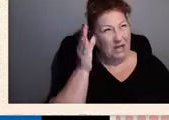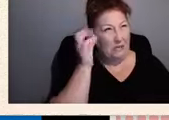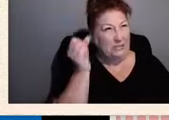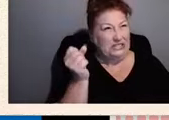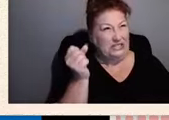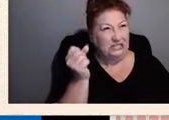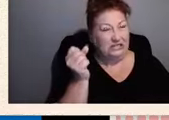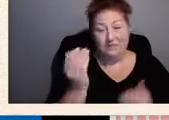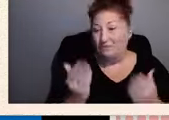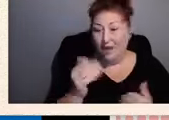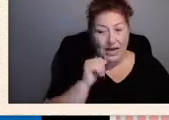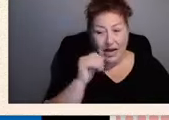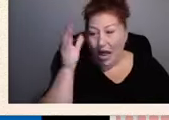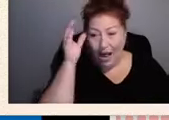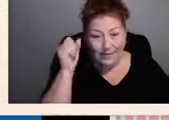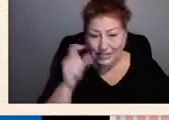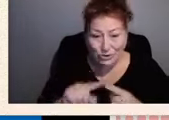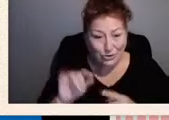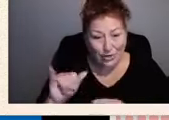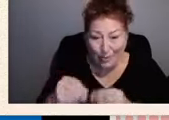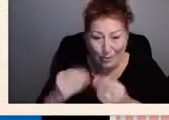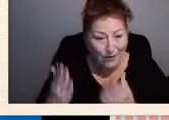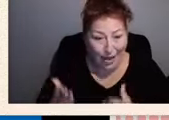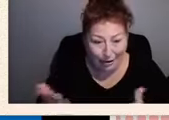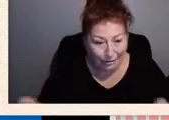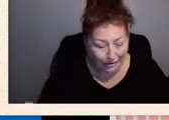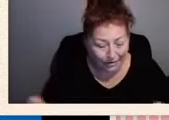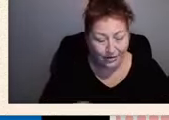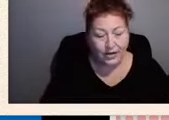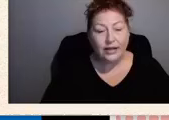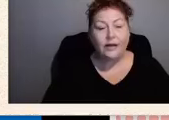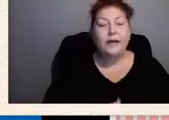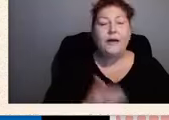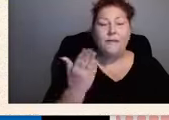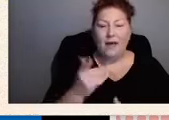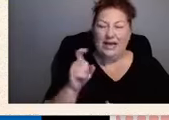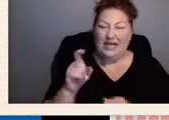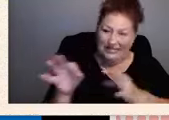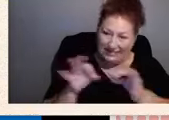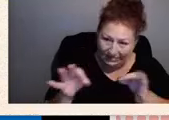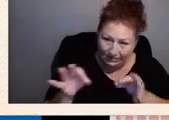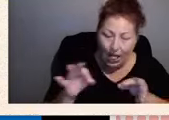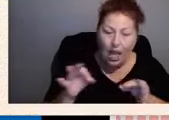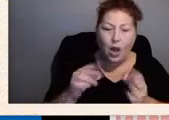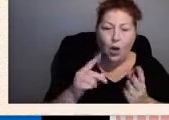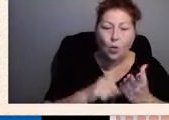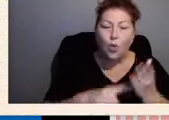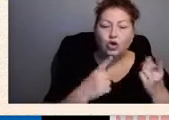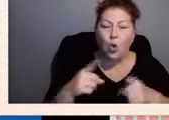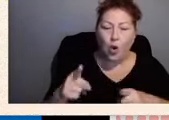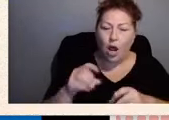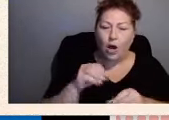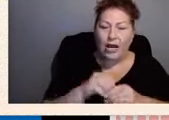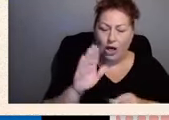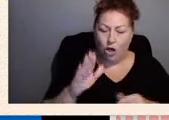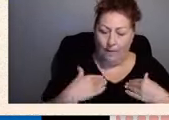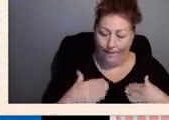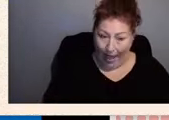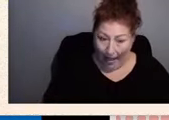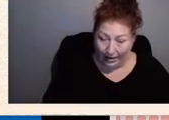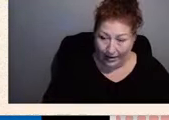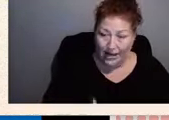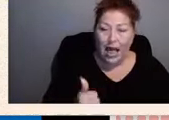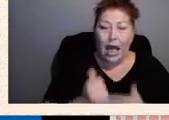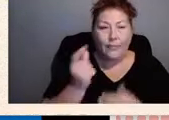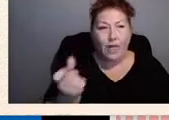sense to the provider. And you may need to explain to them what's going on inside your body to help them understand